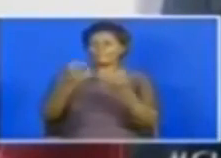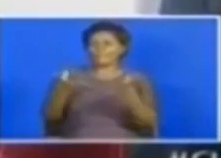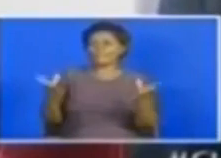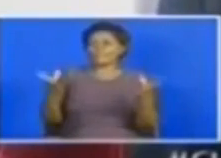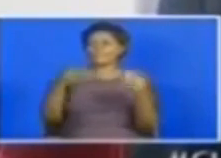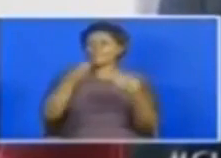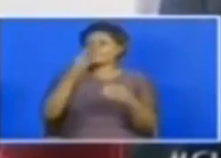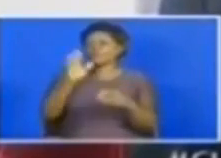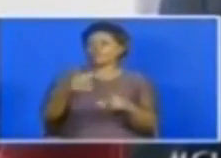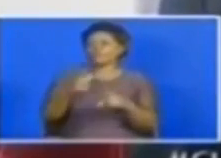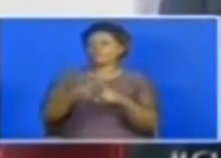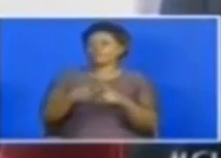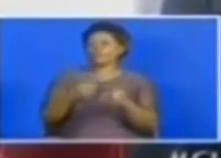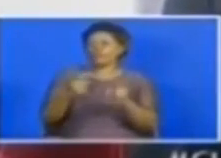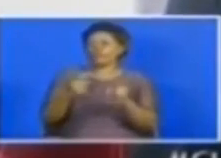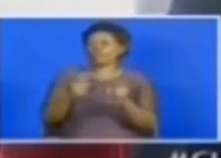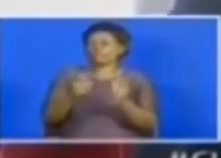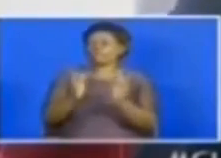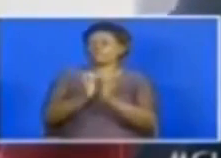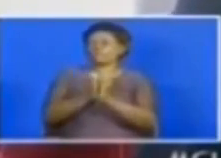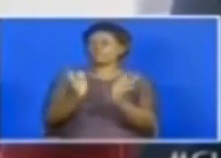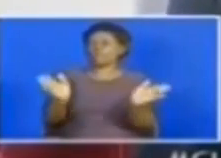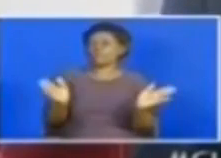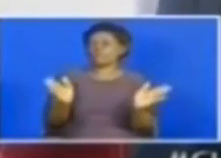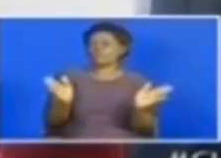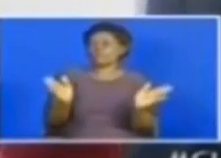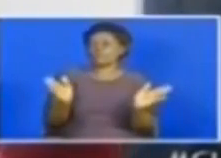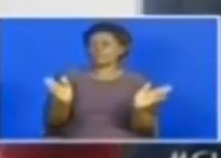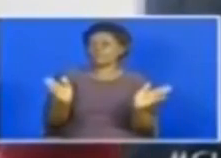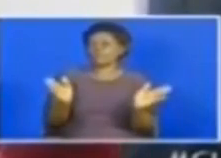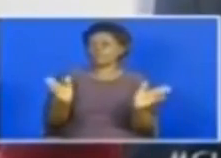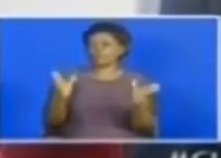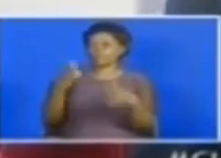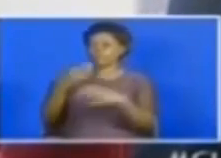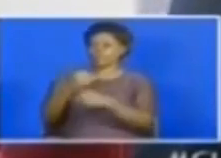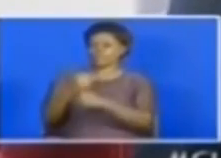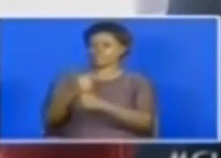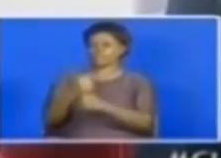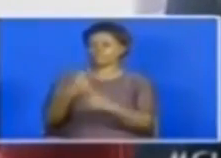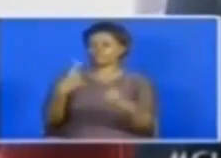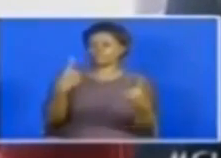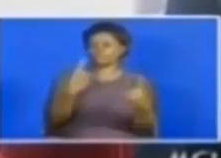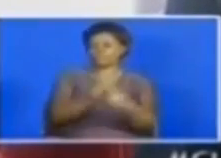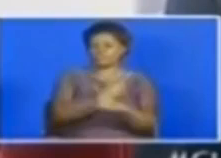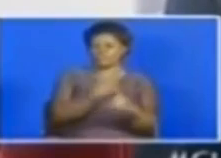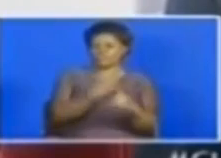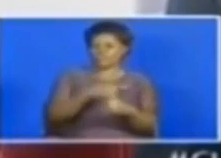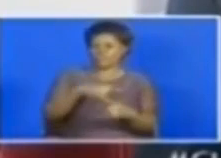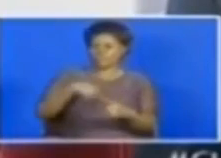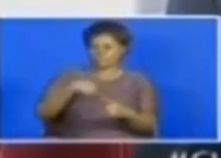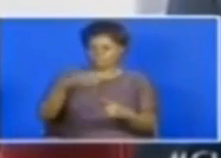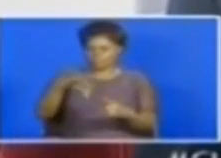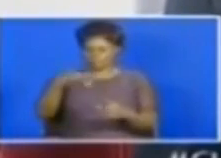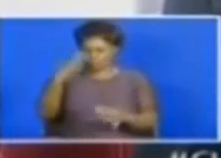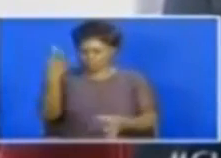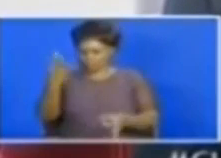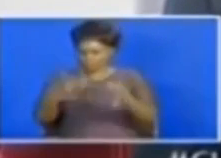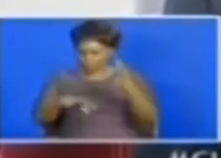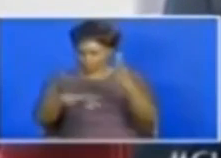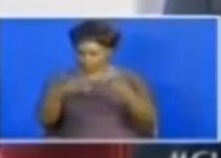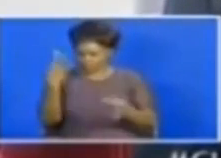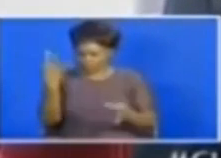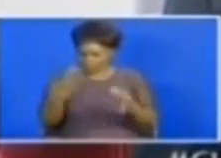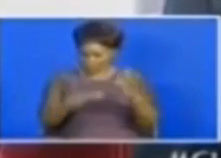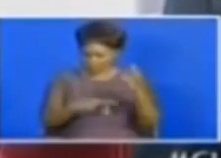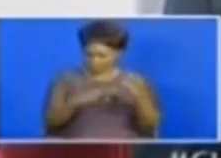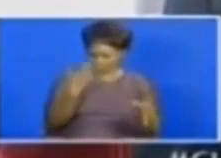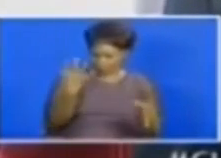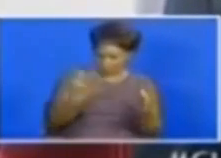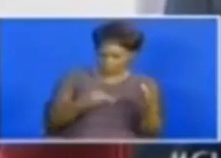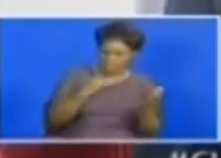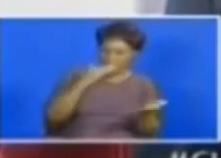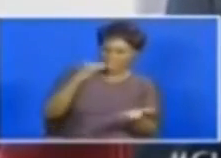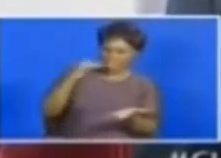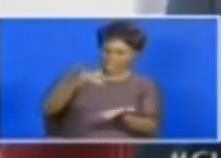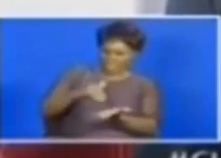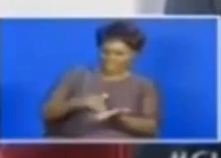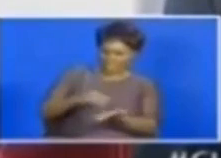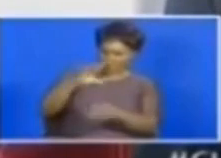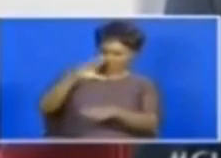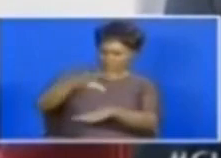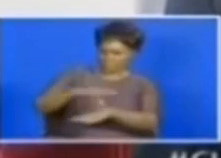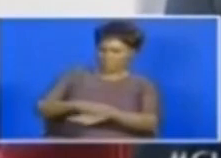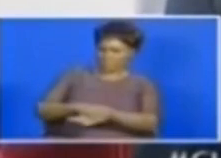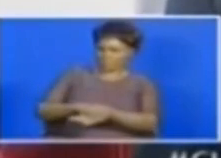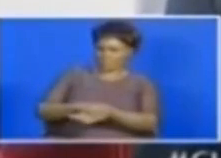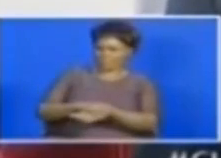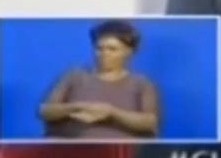Kenyans expressing their views on this company or that company. We are doing an analysis of those letters that we have